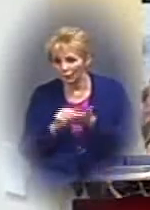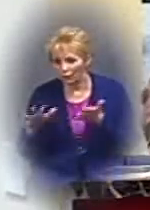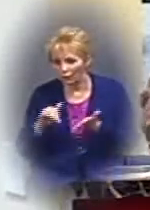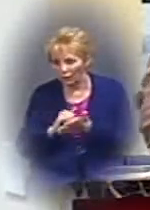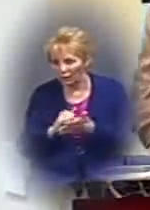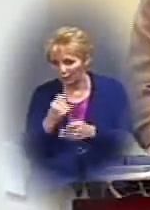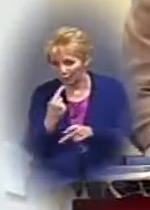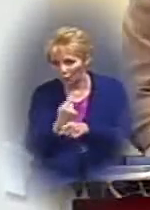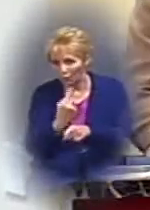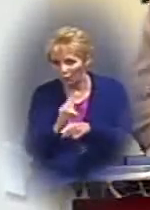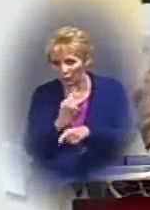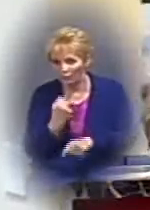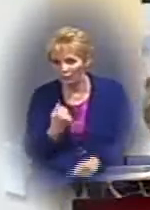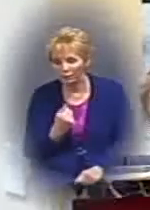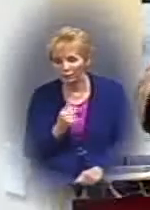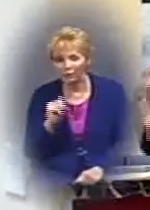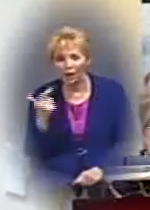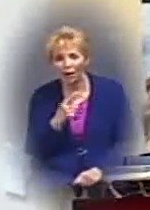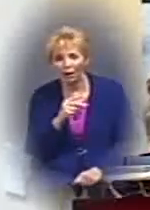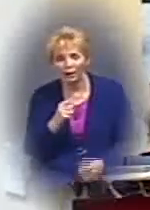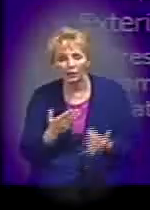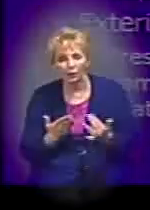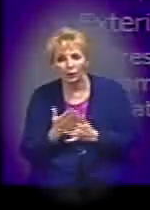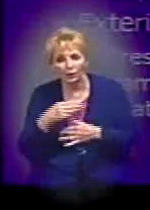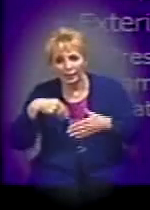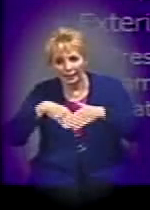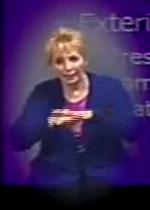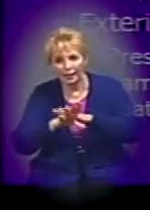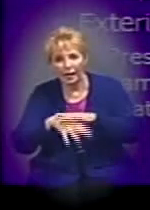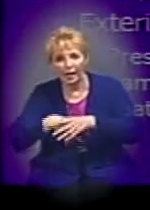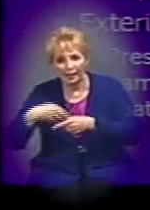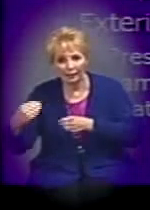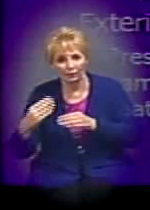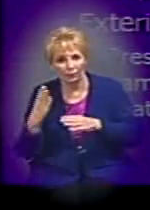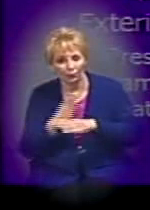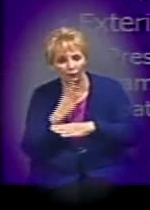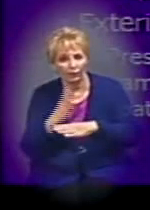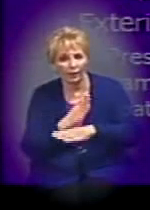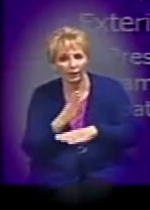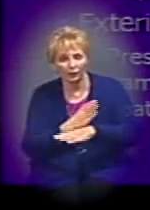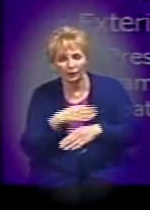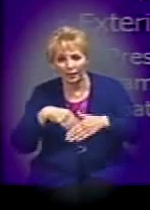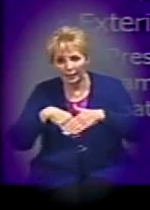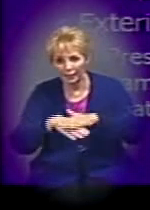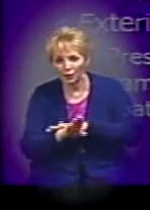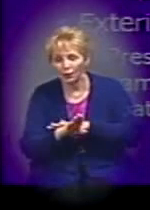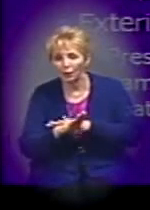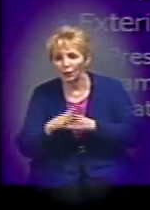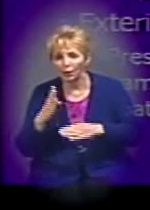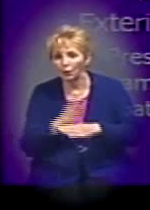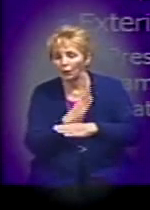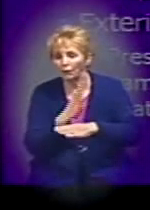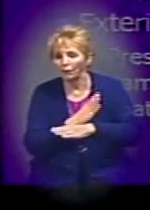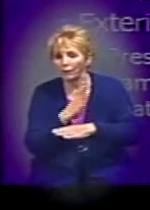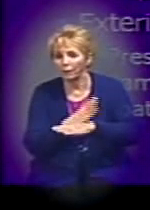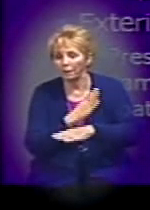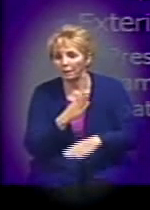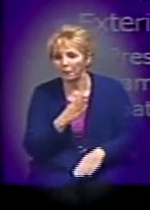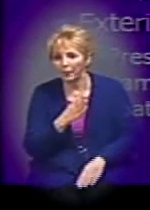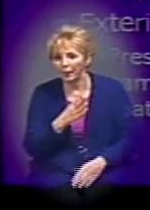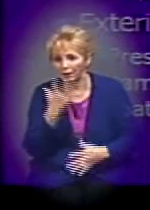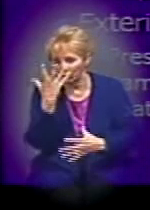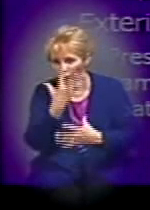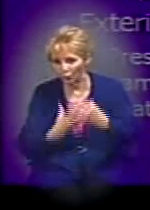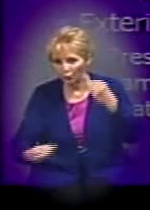All of our tanks are going to go through a complete interior and exterior renovation. Interior renovation is going to be we're going to drain the